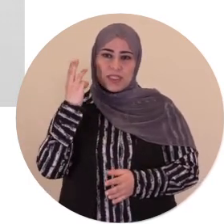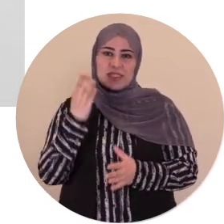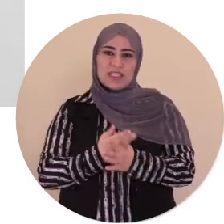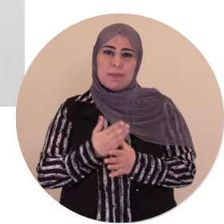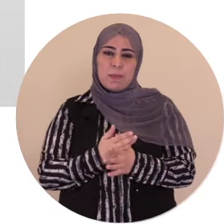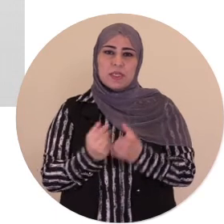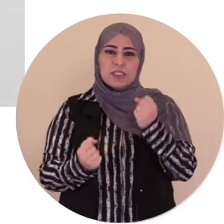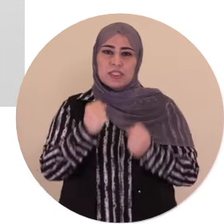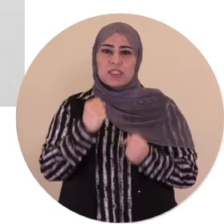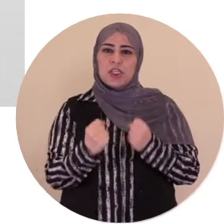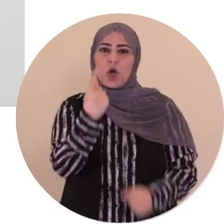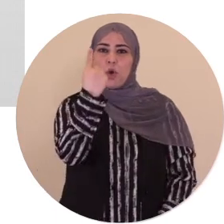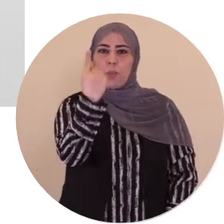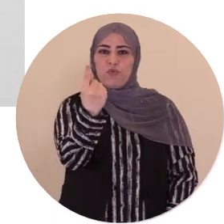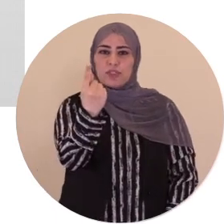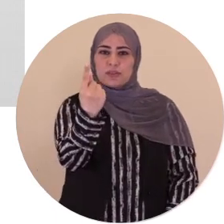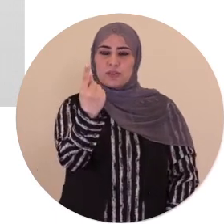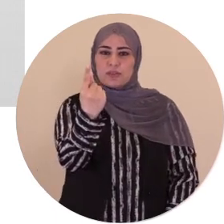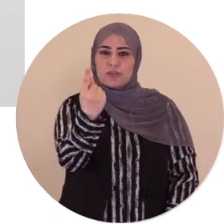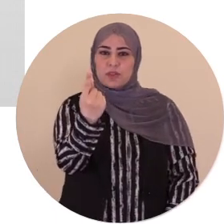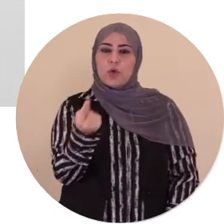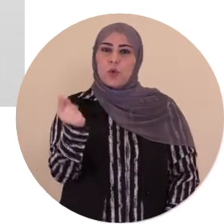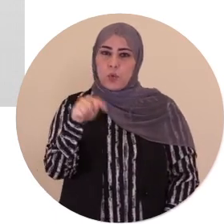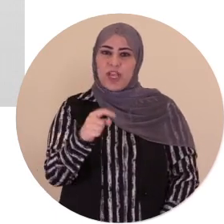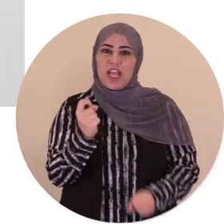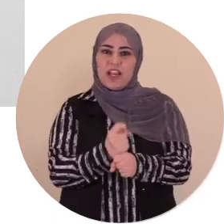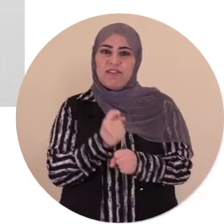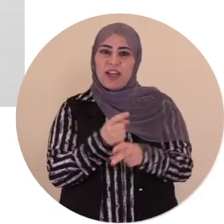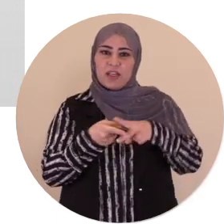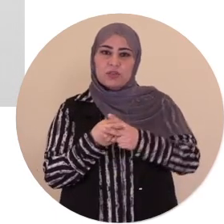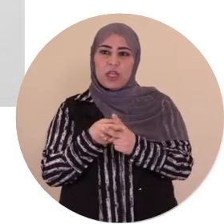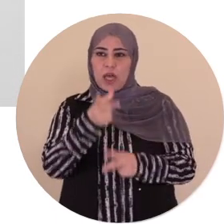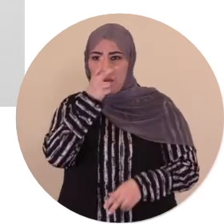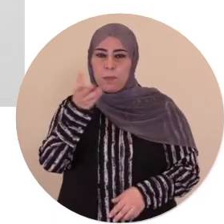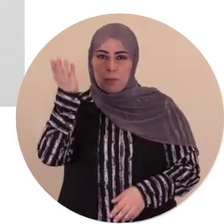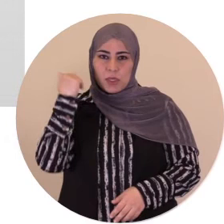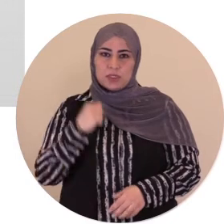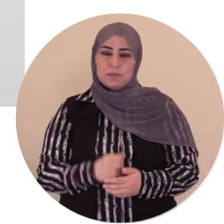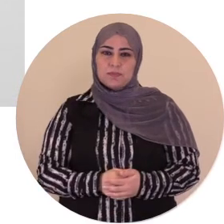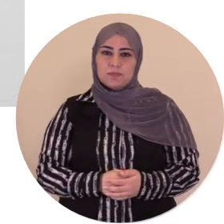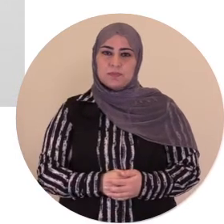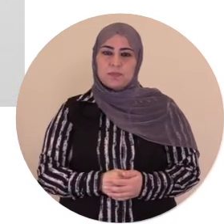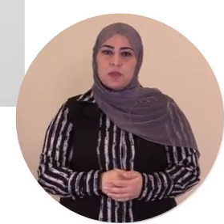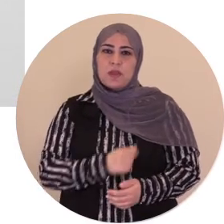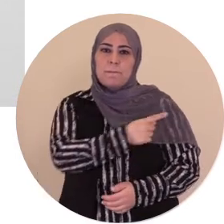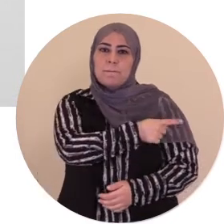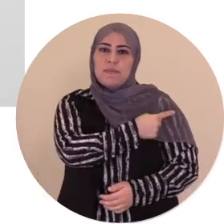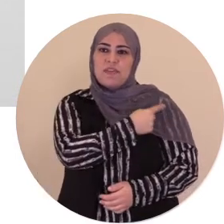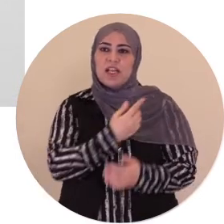We say the car was repaired by the mechanic. One more question here